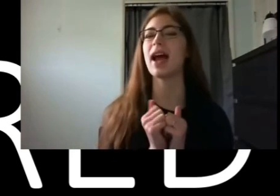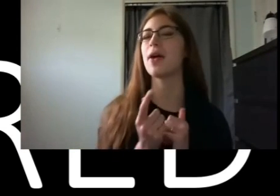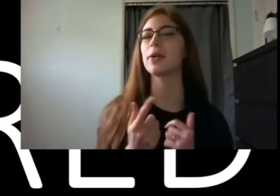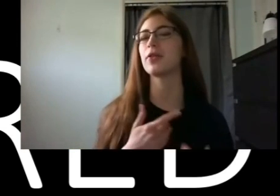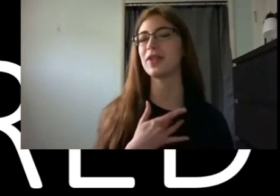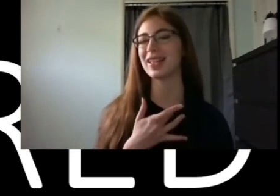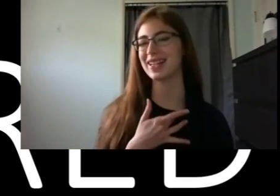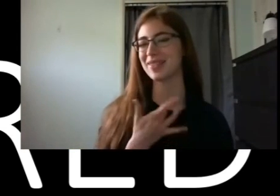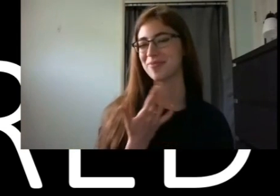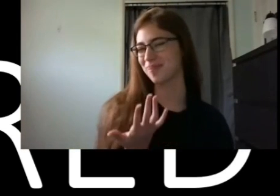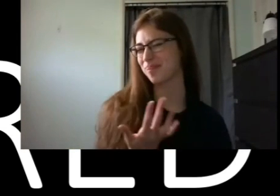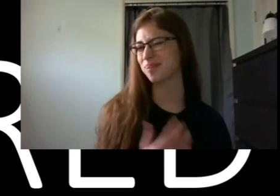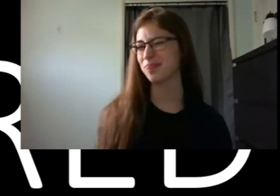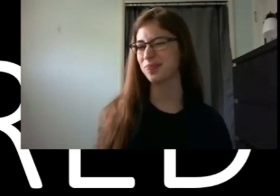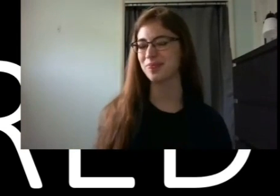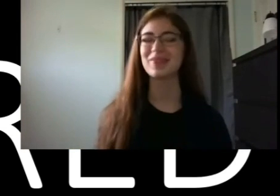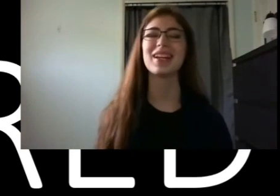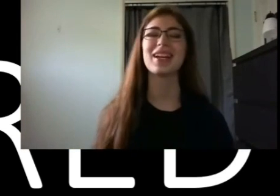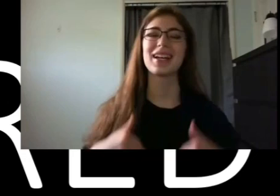on how you're feeling.